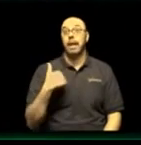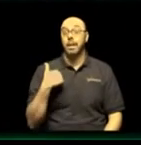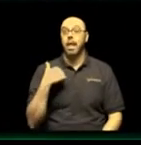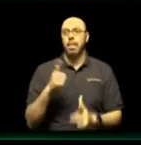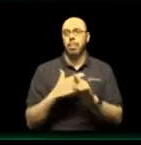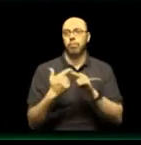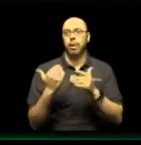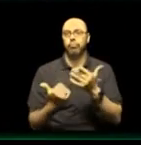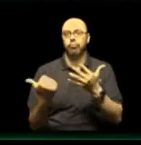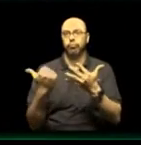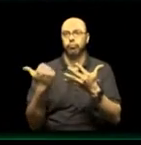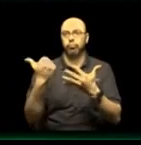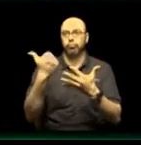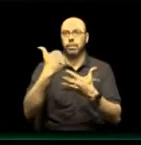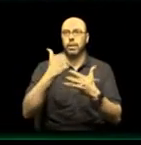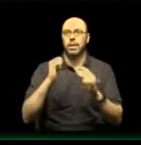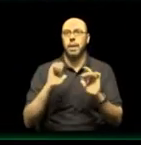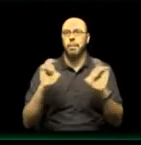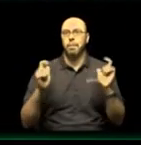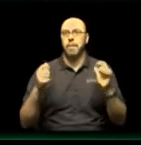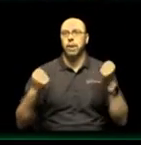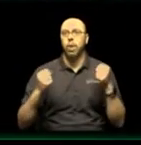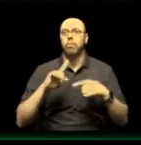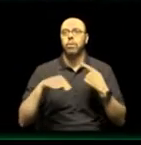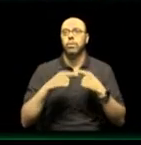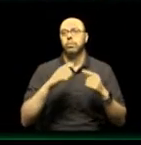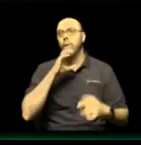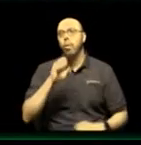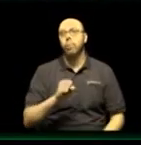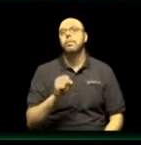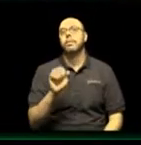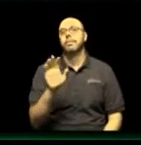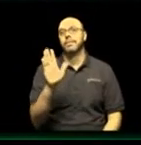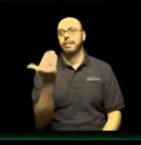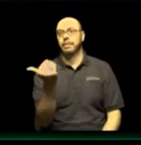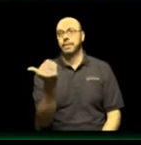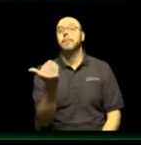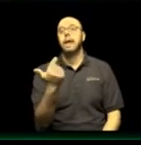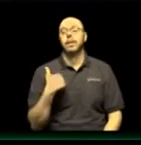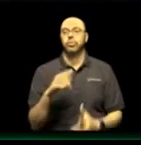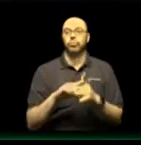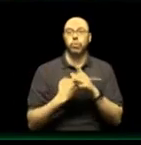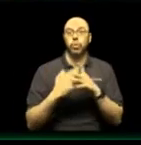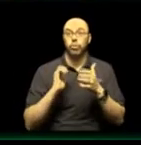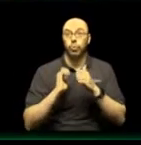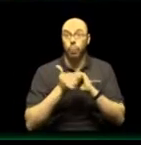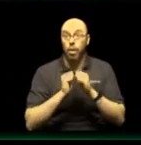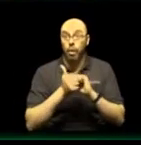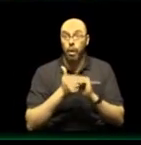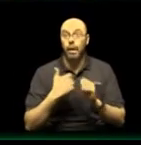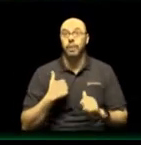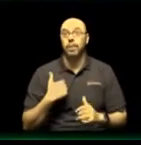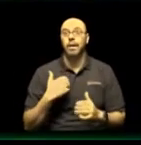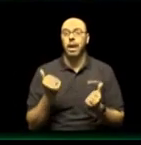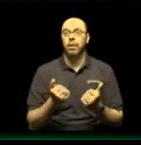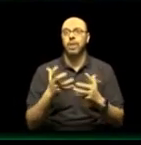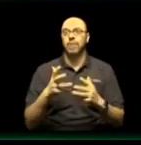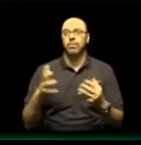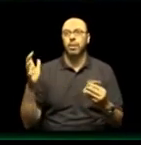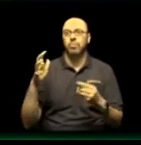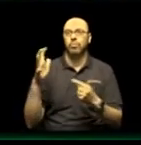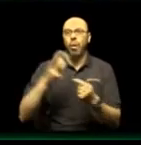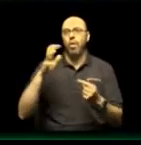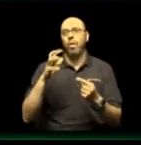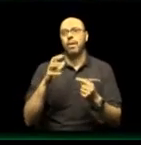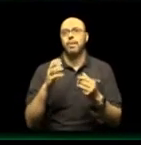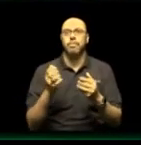up a big car when I was 15. Uh-huh. And I started racing. I won so many championships, 6 national